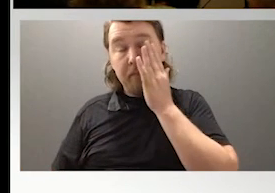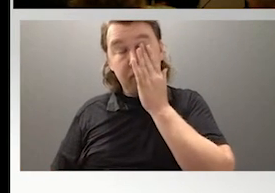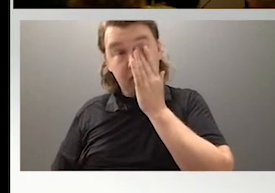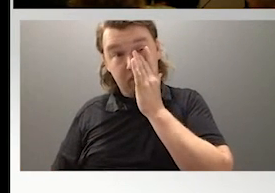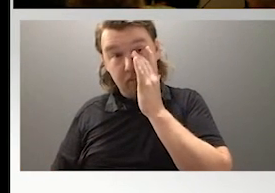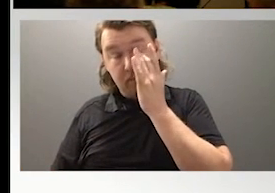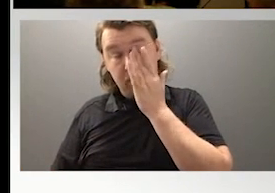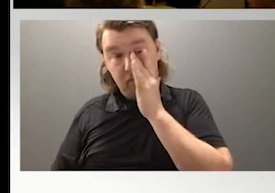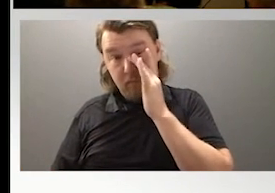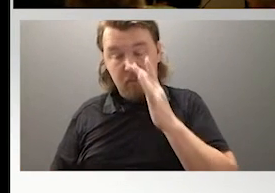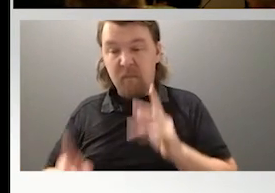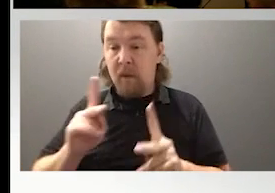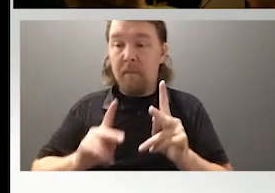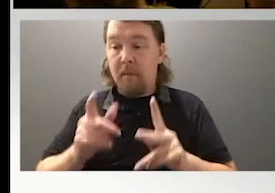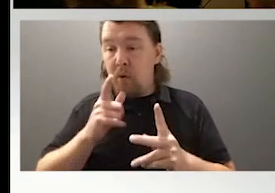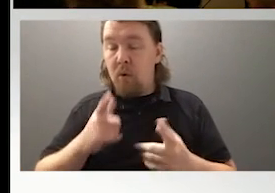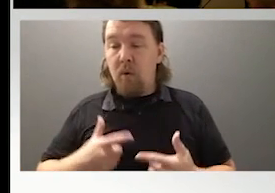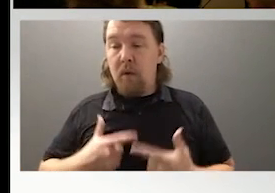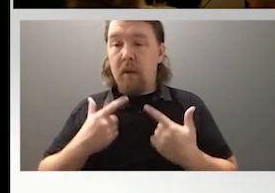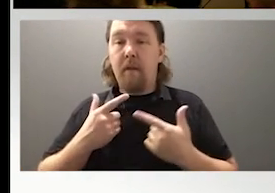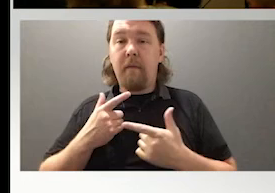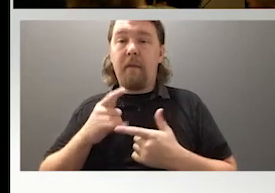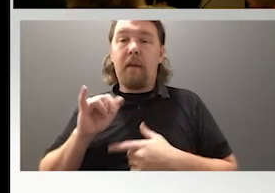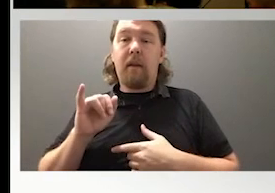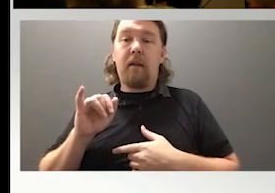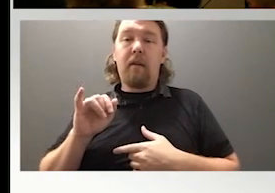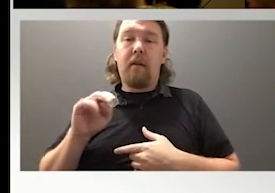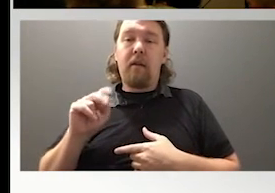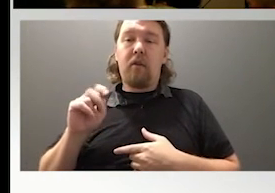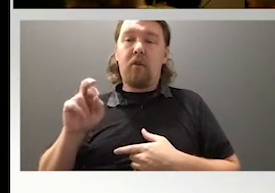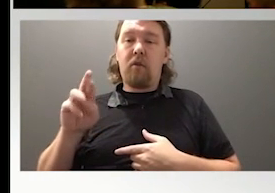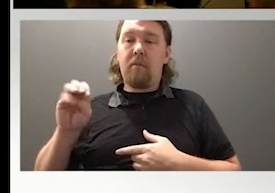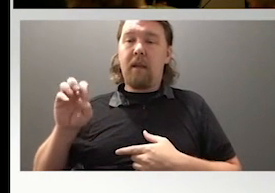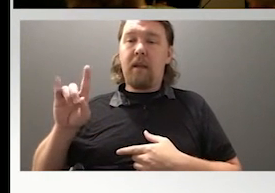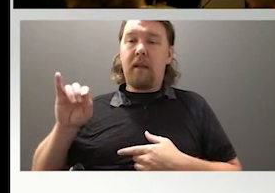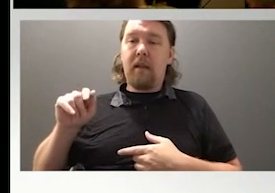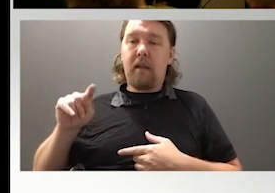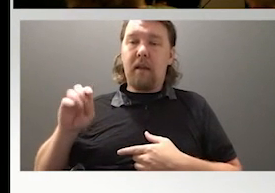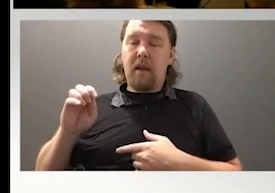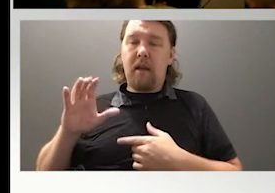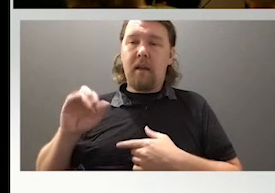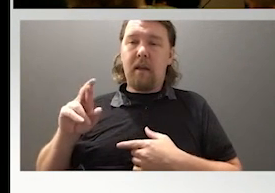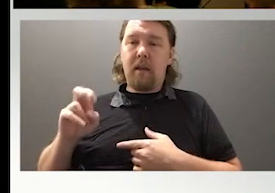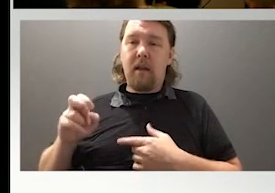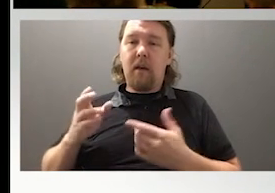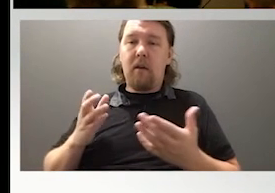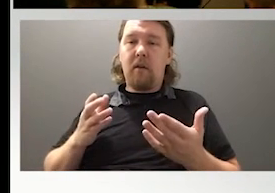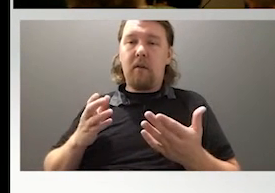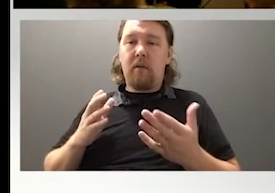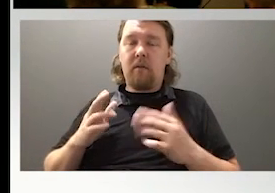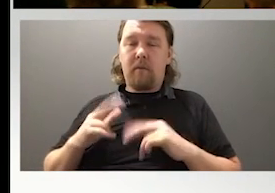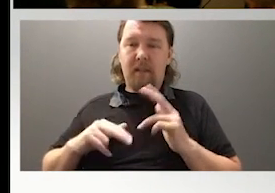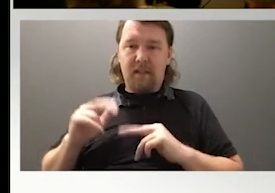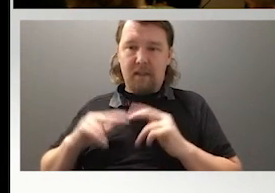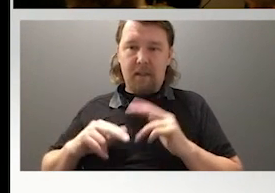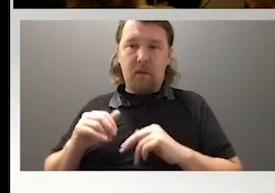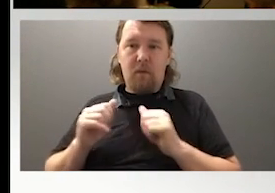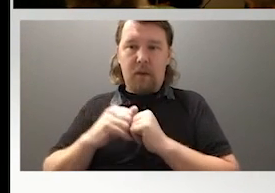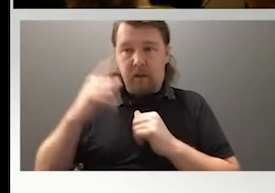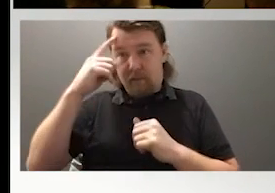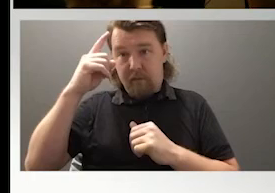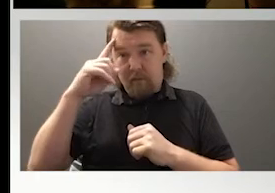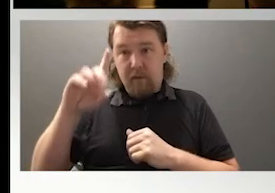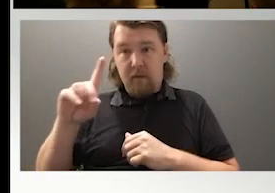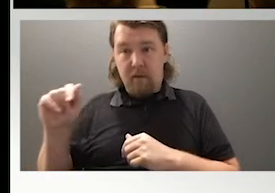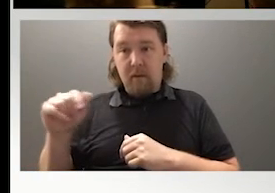who currently reside in intermediate care facilities for individuals with intellectual and developmental disability, and through